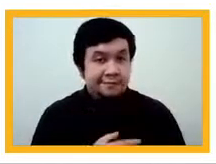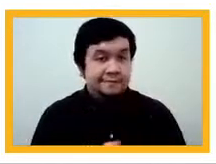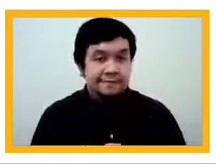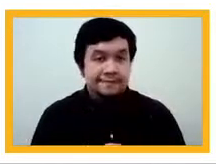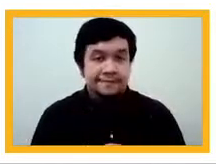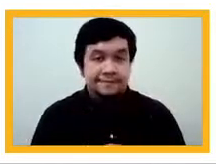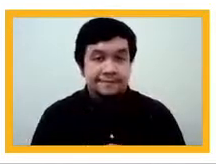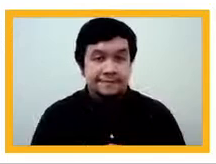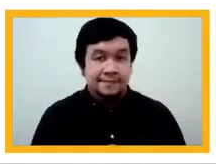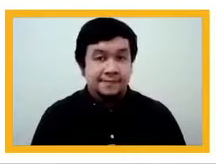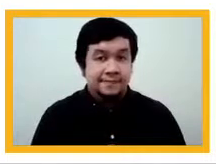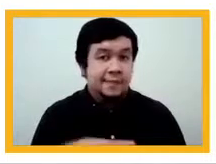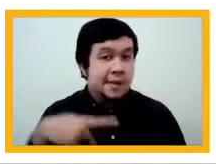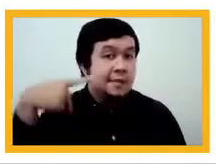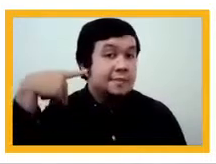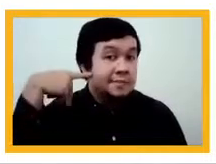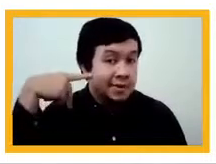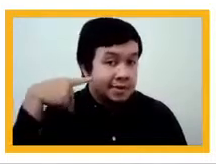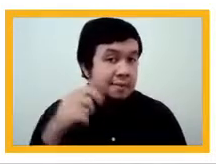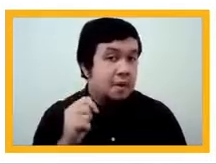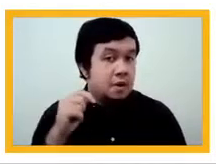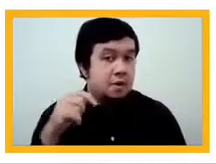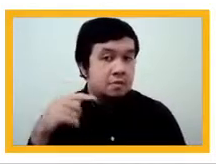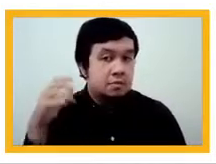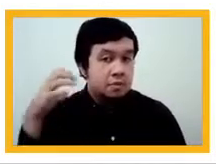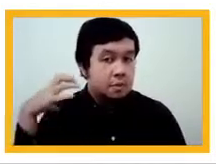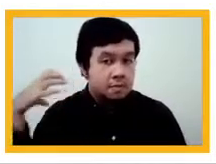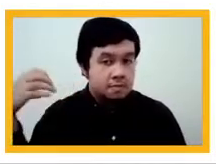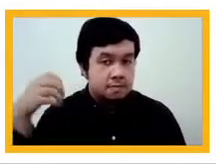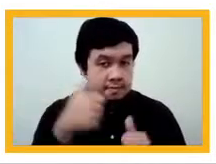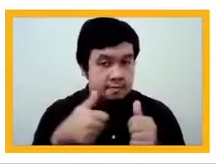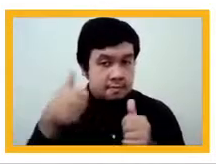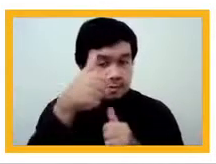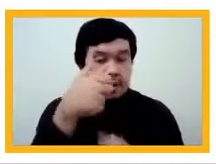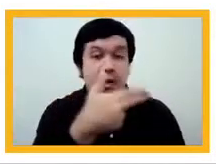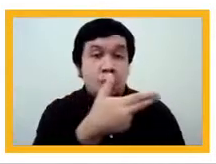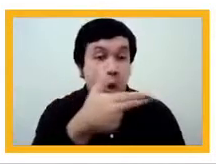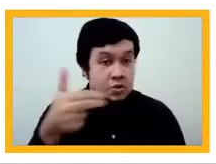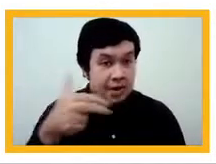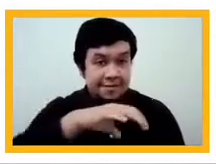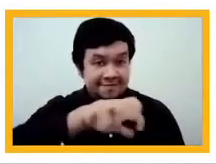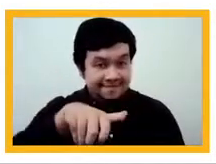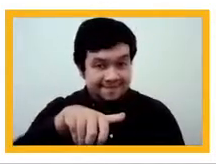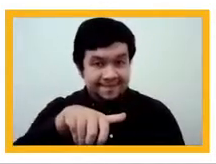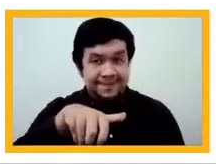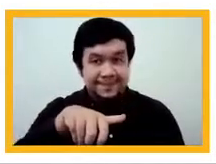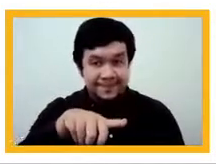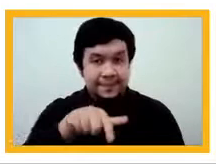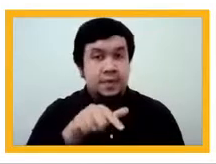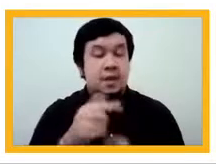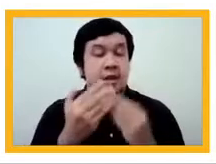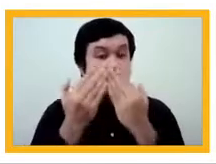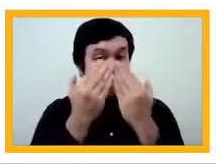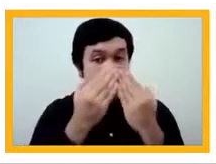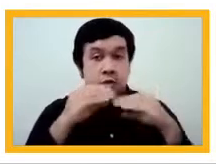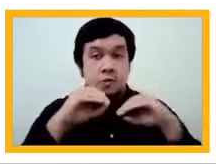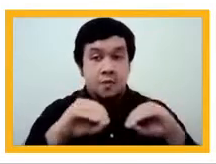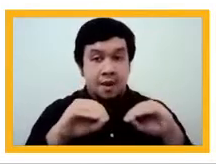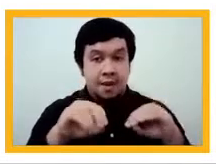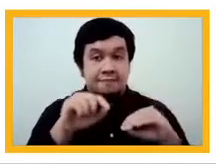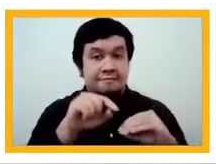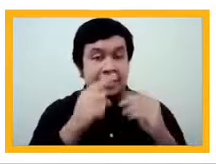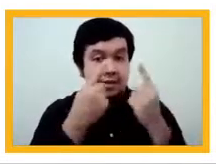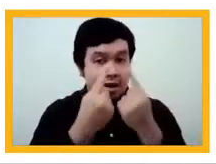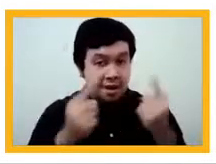Cyber Education Institute, about her work on sharing online courses and expanding